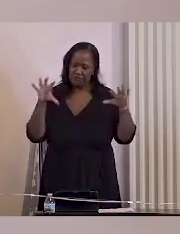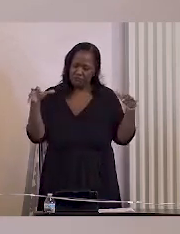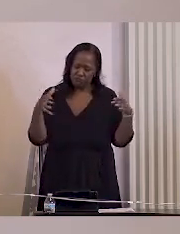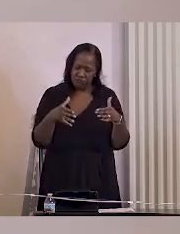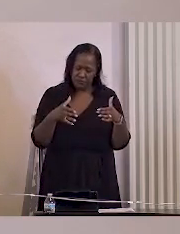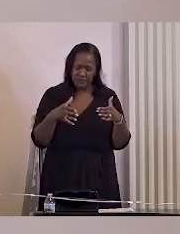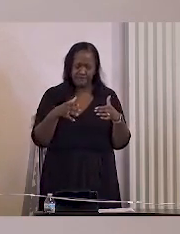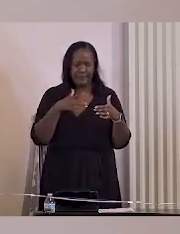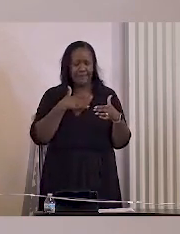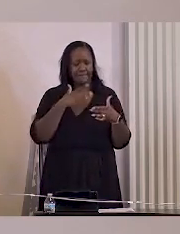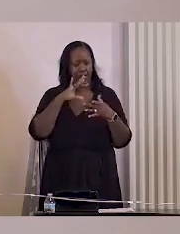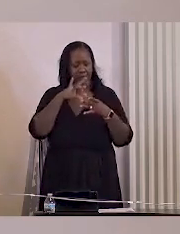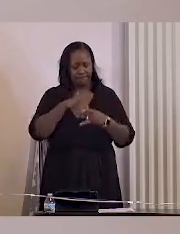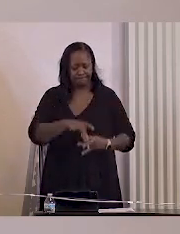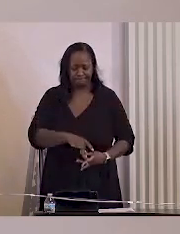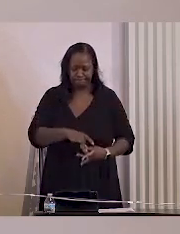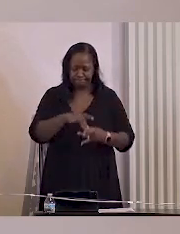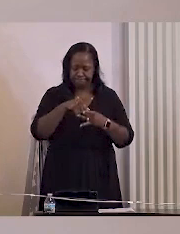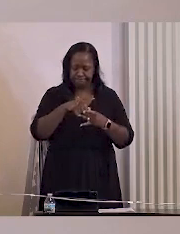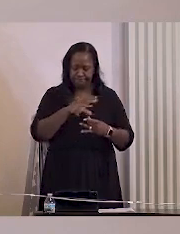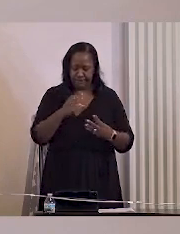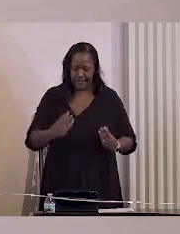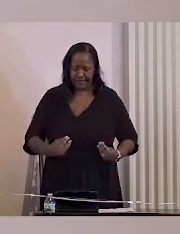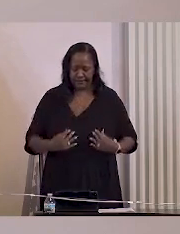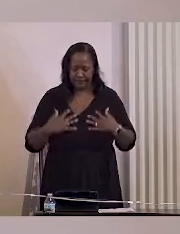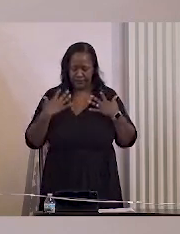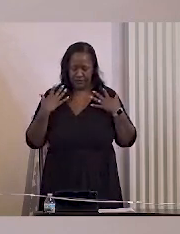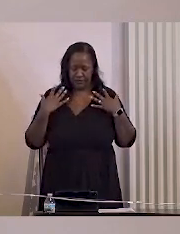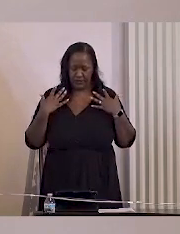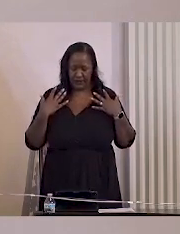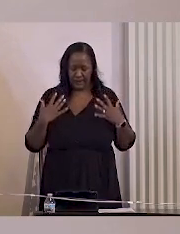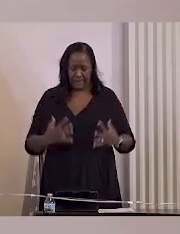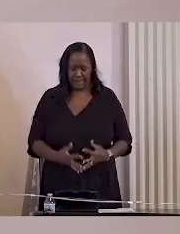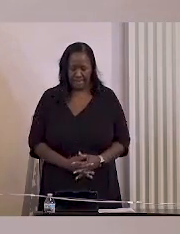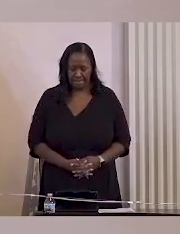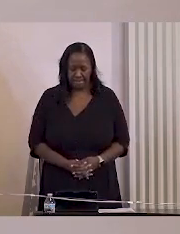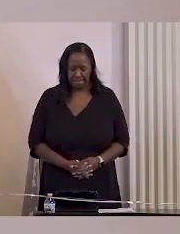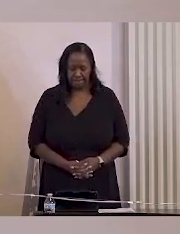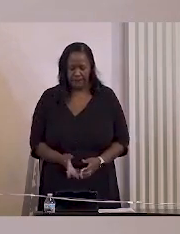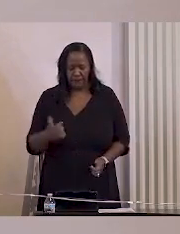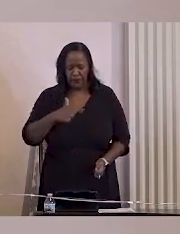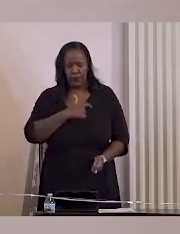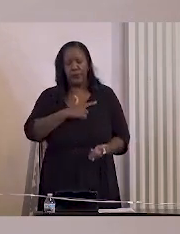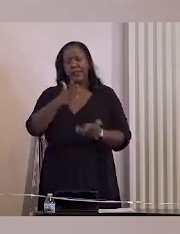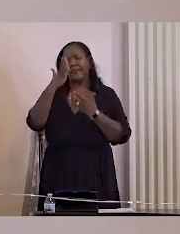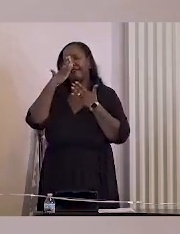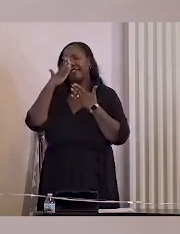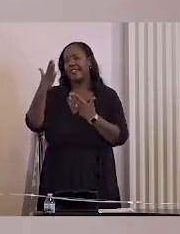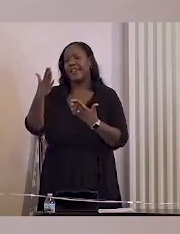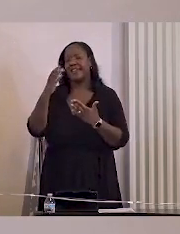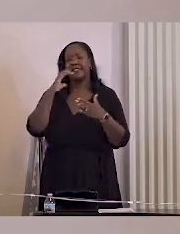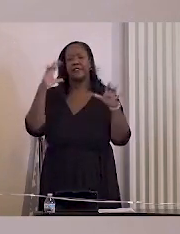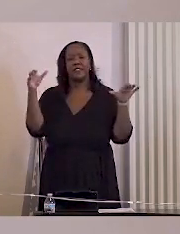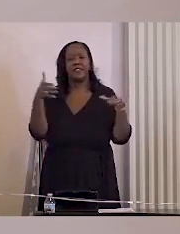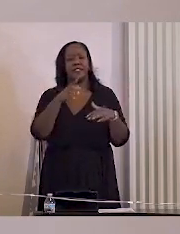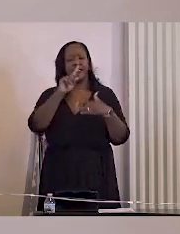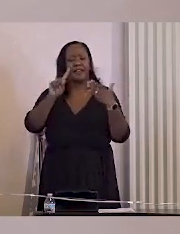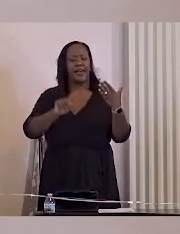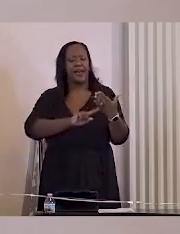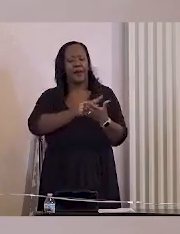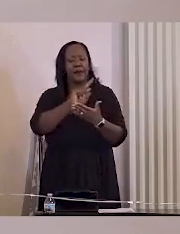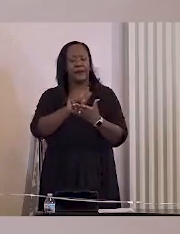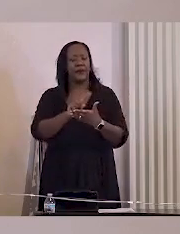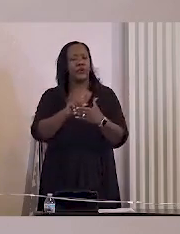as ground and inspiration. We give thanks for this hour to be the